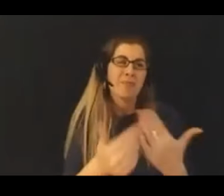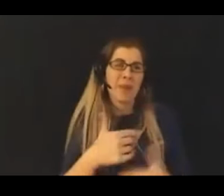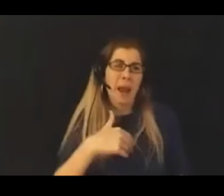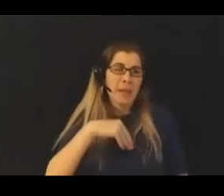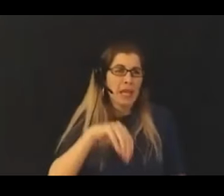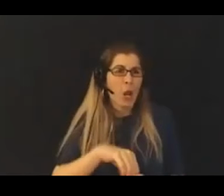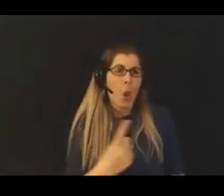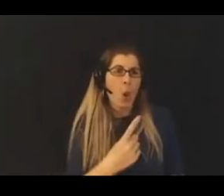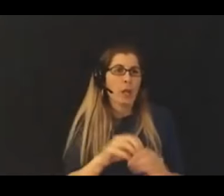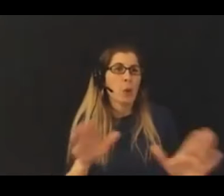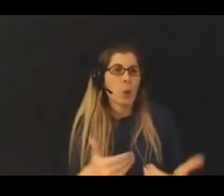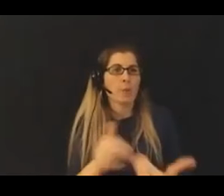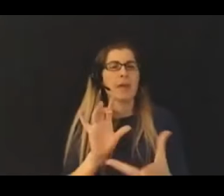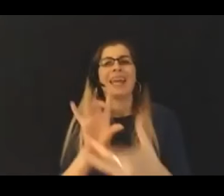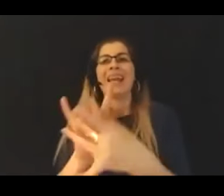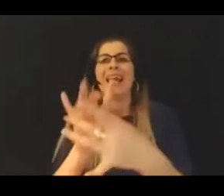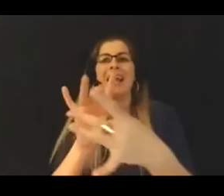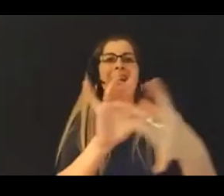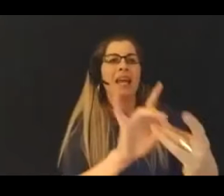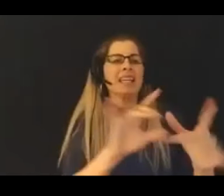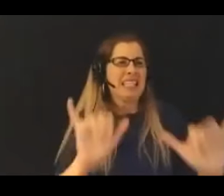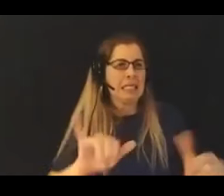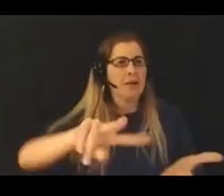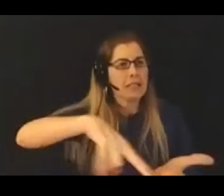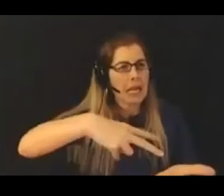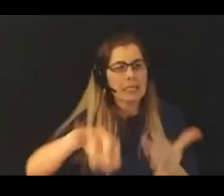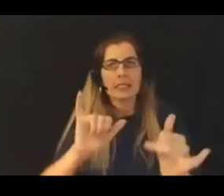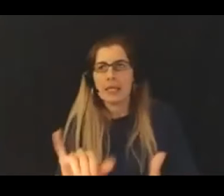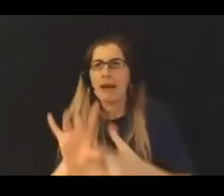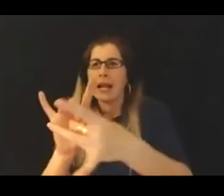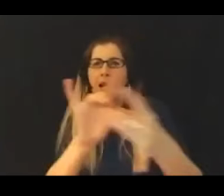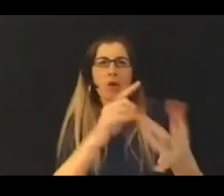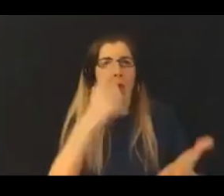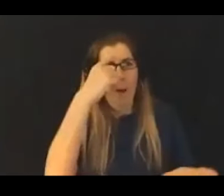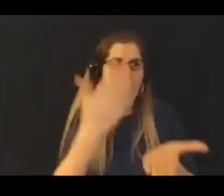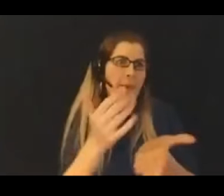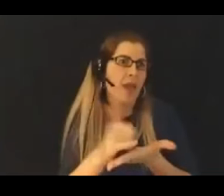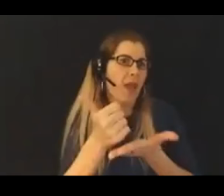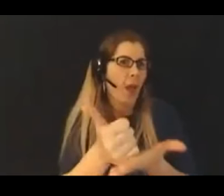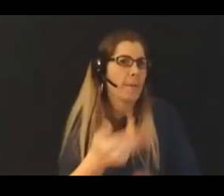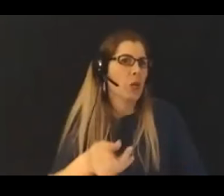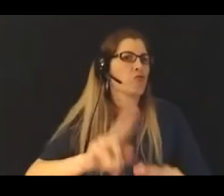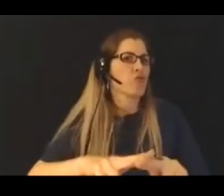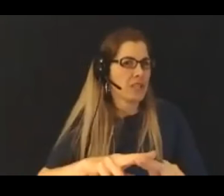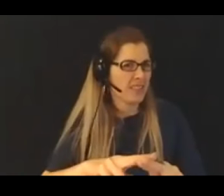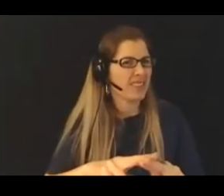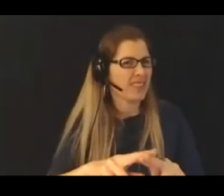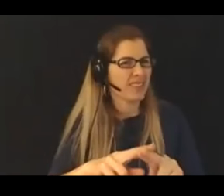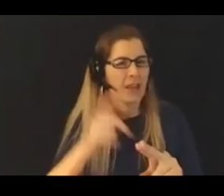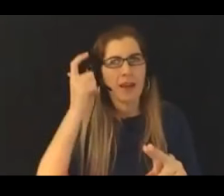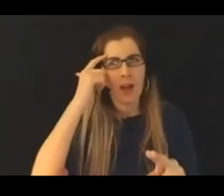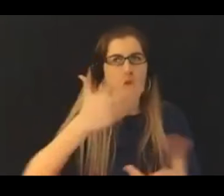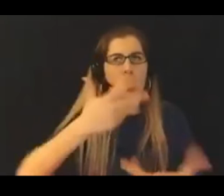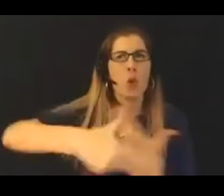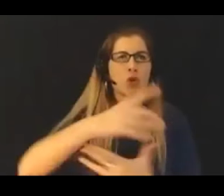your thing. But the fact that it was dance, that we were connecting, we thought that, you know, maybe we could increase that social